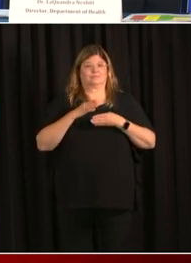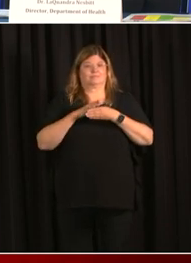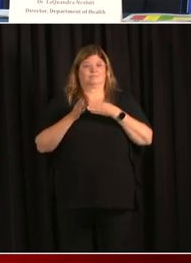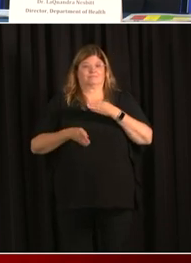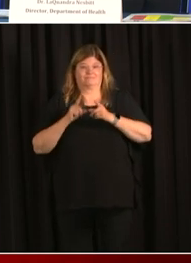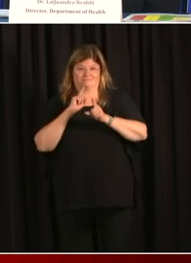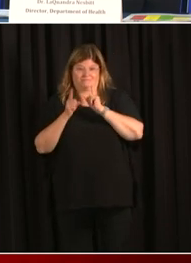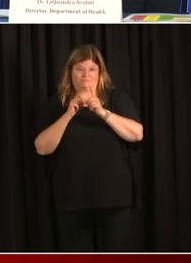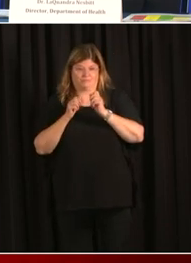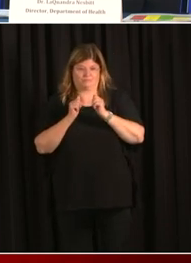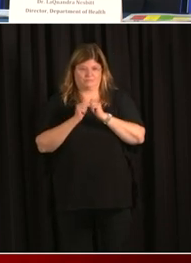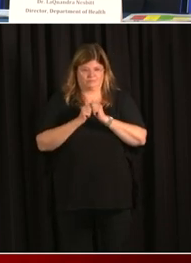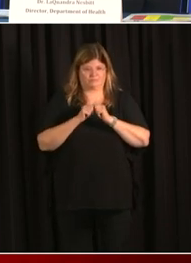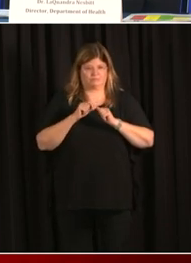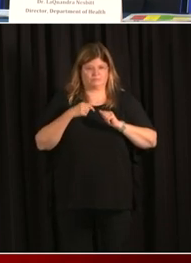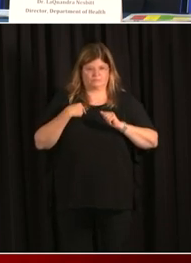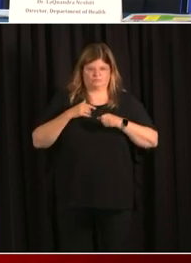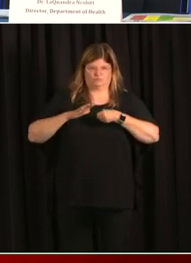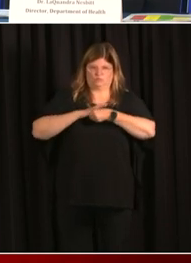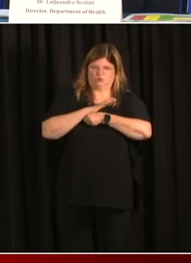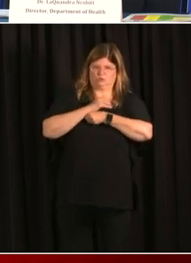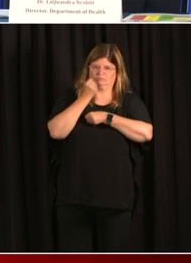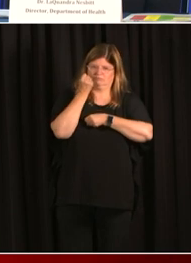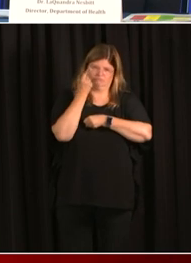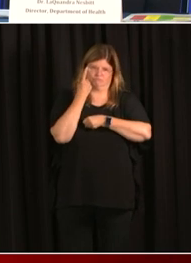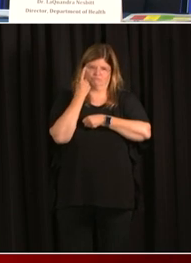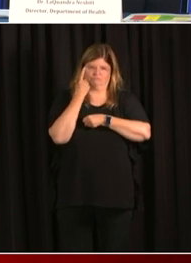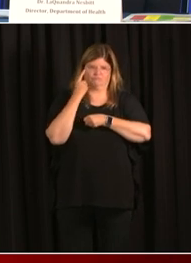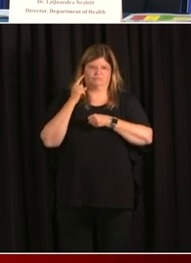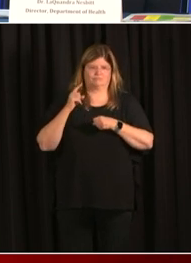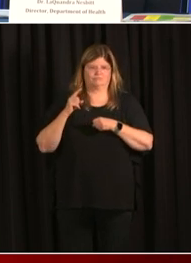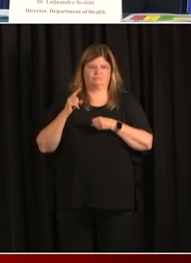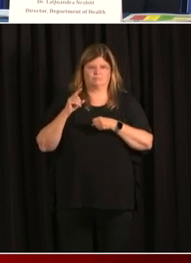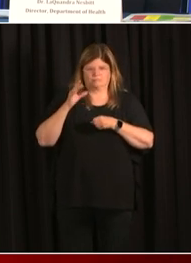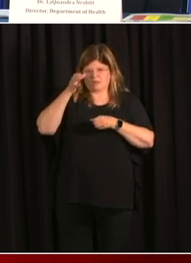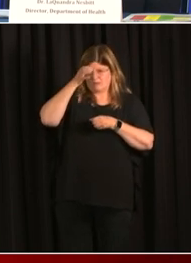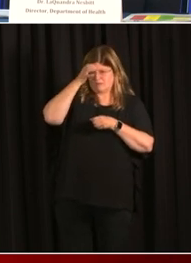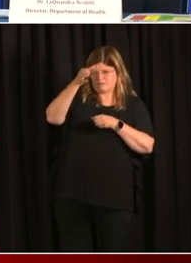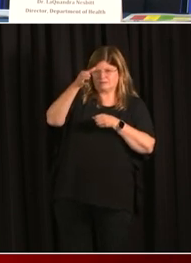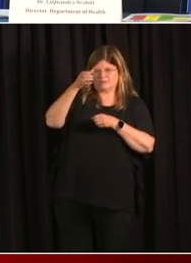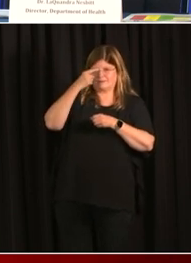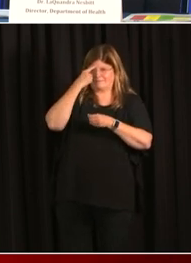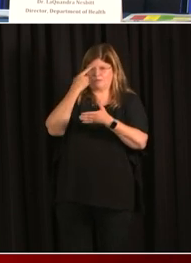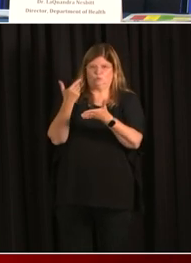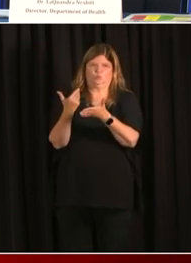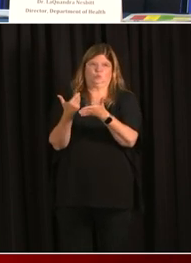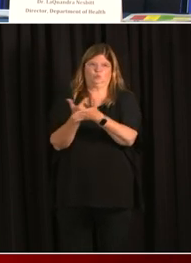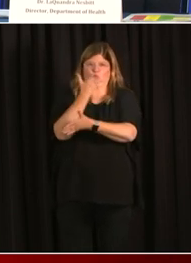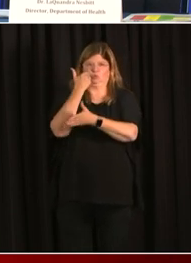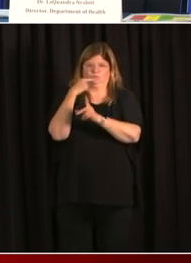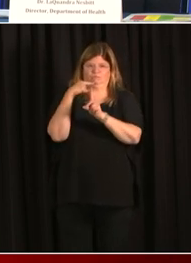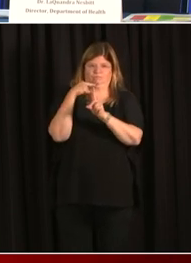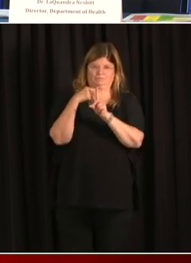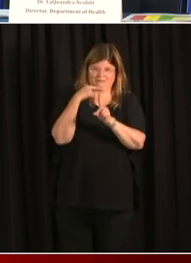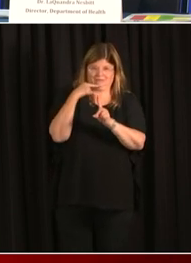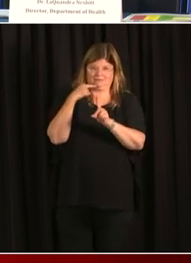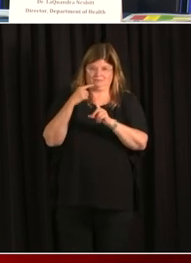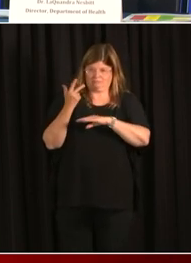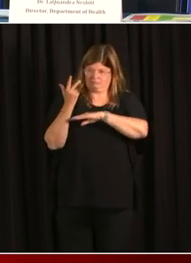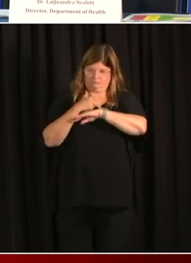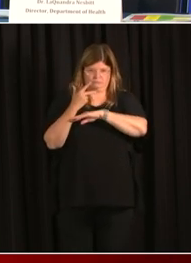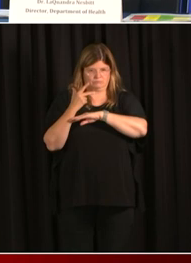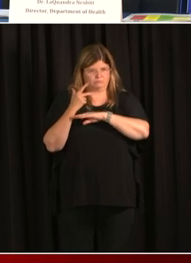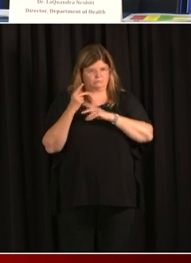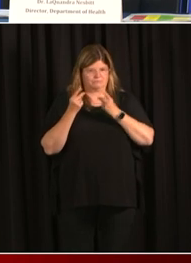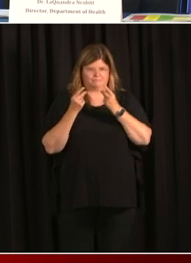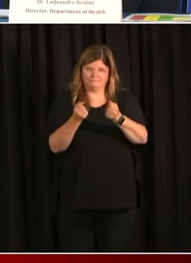interview, meaning fully understand all of the context of a new positive case within 3 days, and then get to